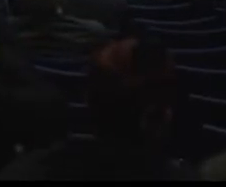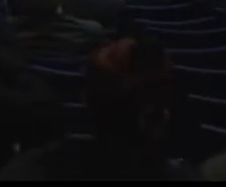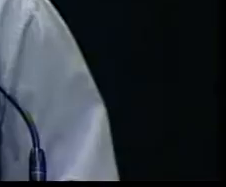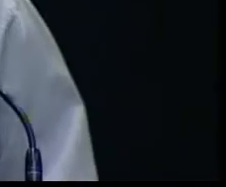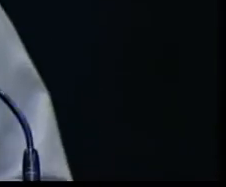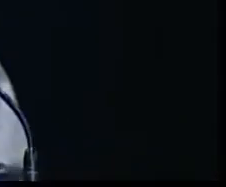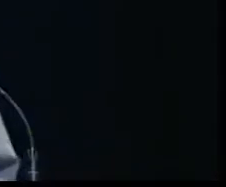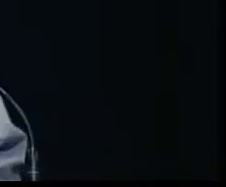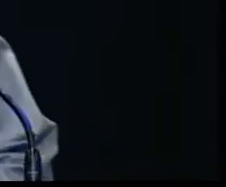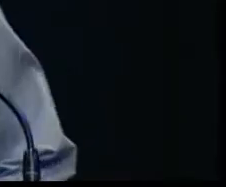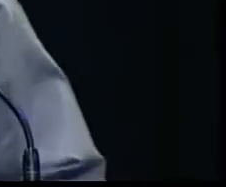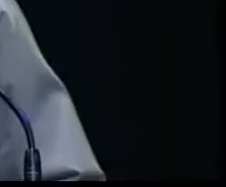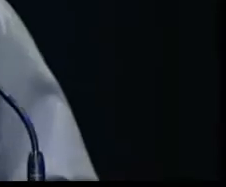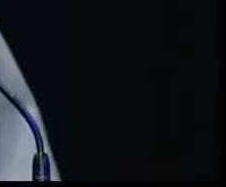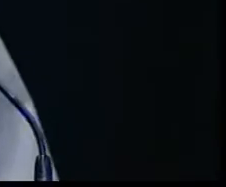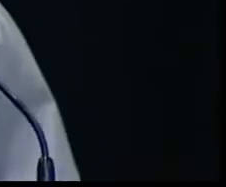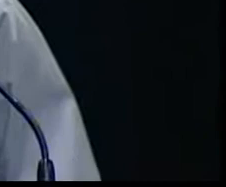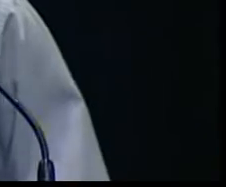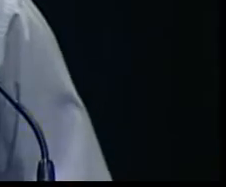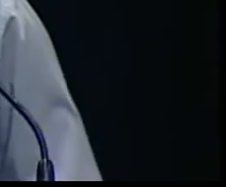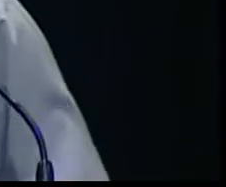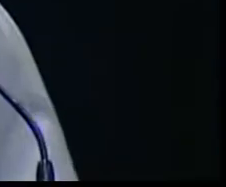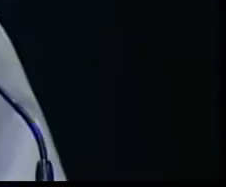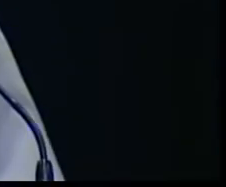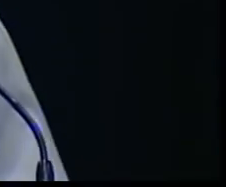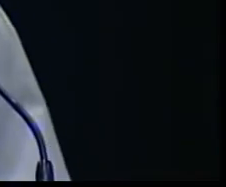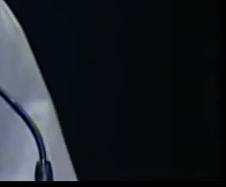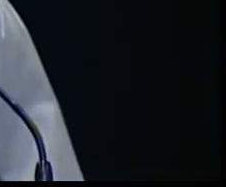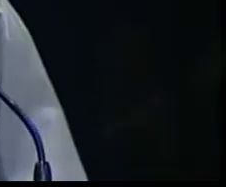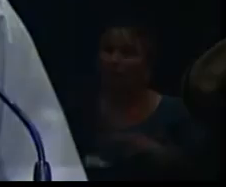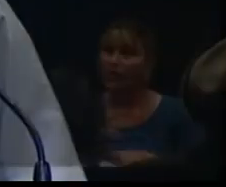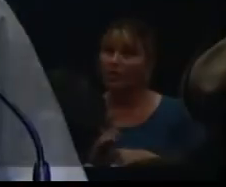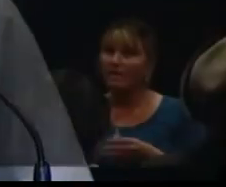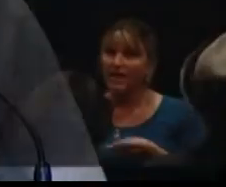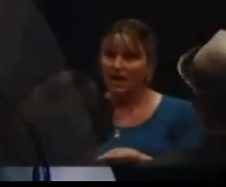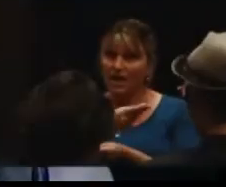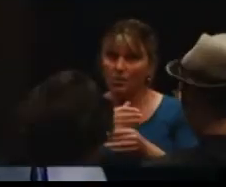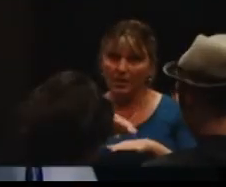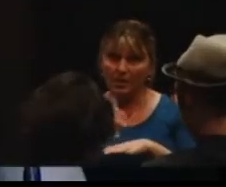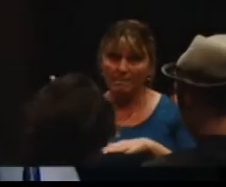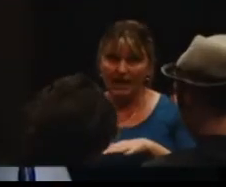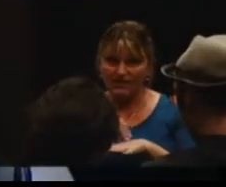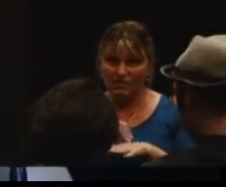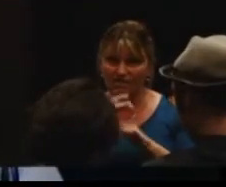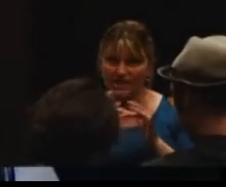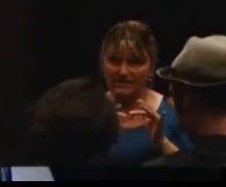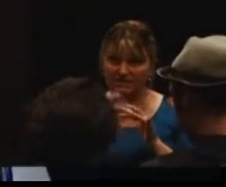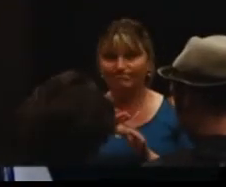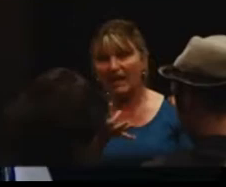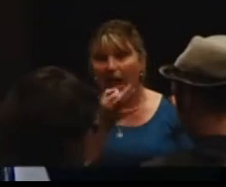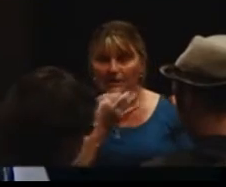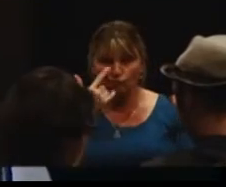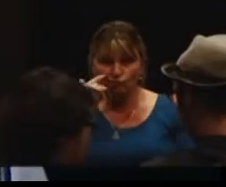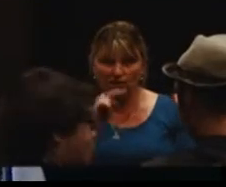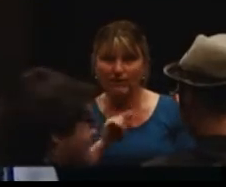Brilliant, thank you. So what I'm going to talk about is the economic impact of the internet. This was a study that we were asked to look at by Internet